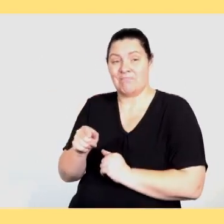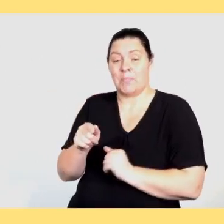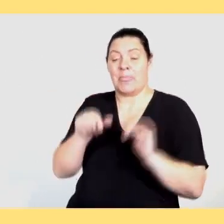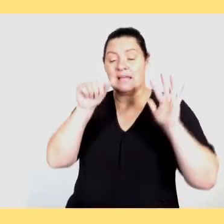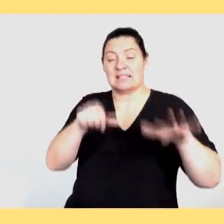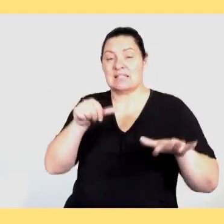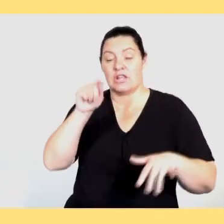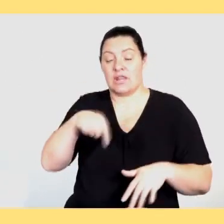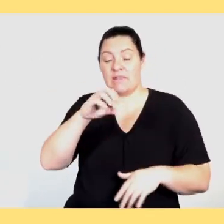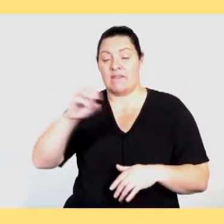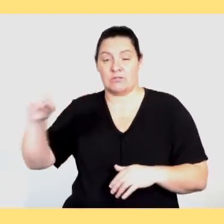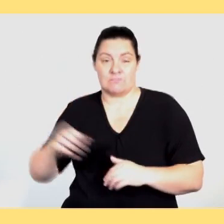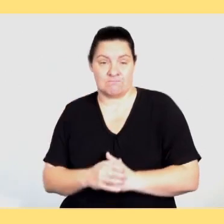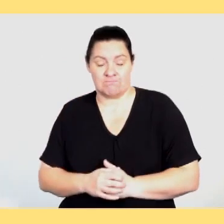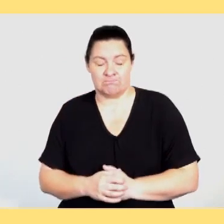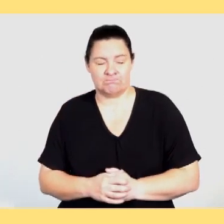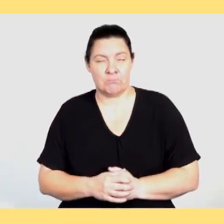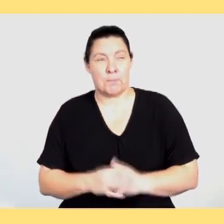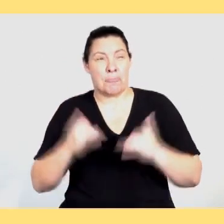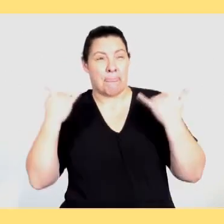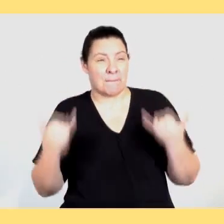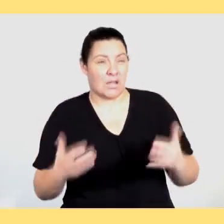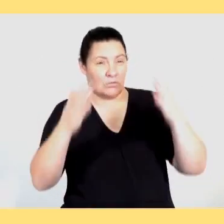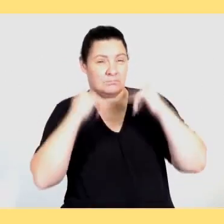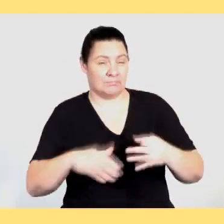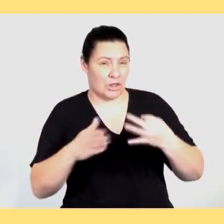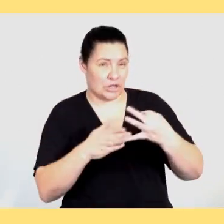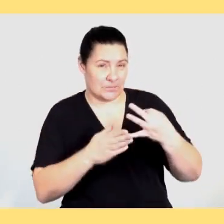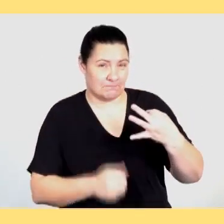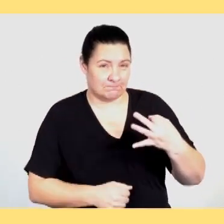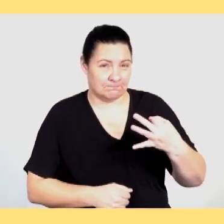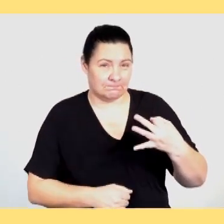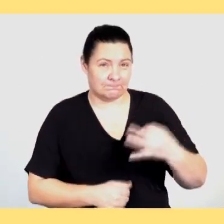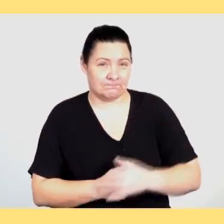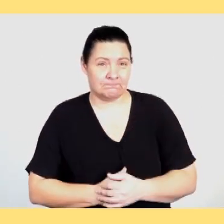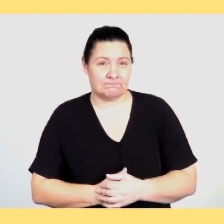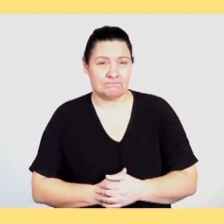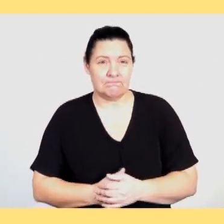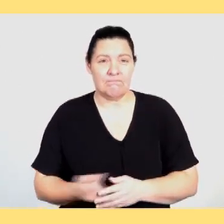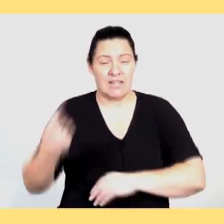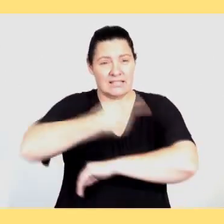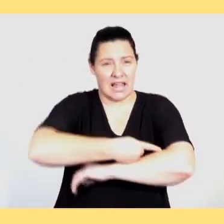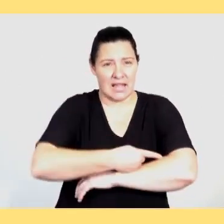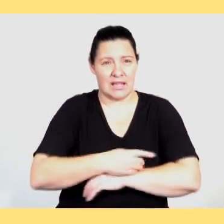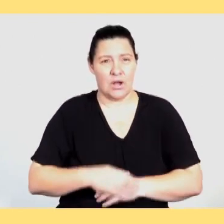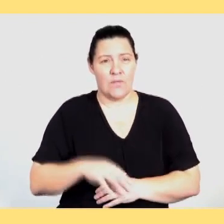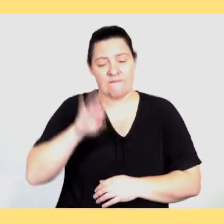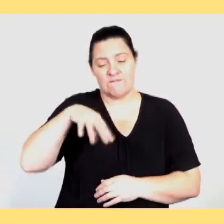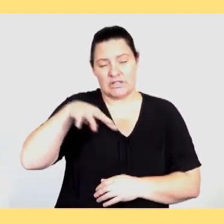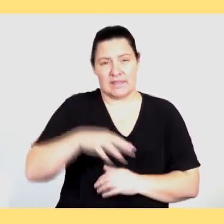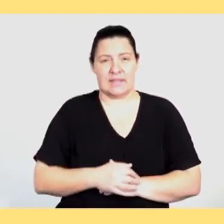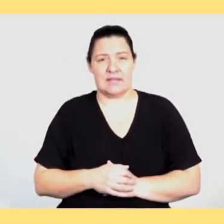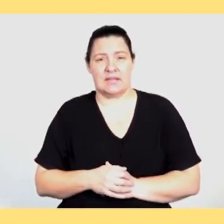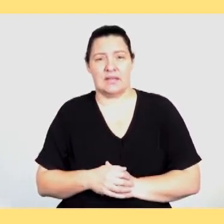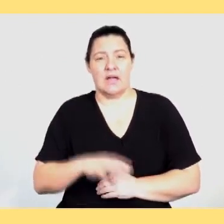the 16,000. Let's now go to the next day, which is on the 14th.